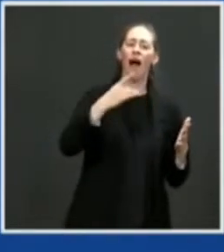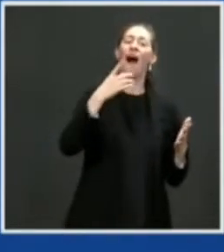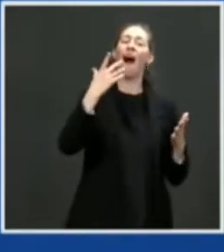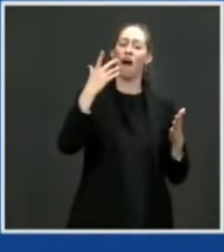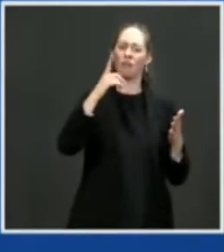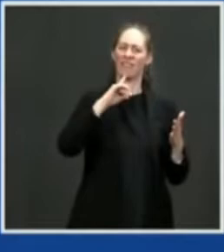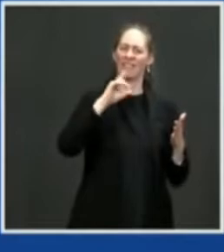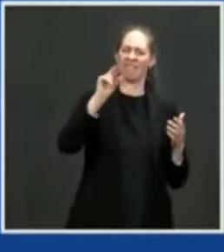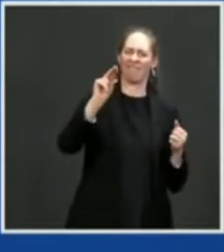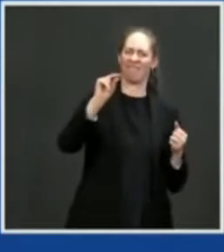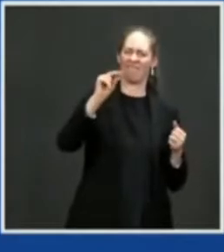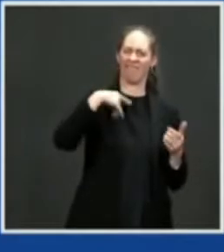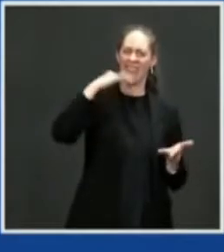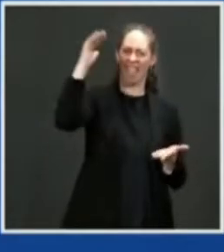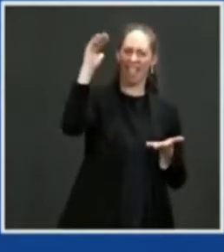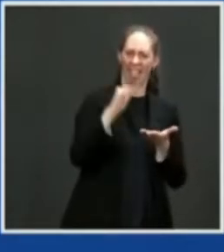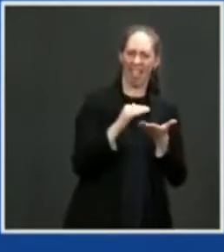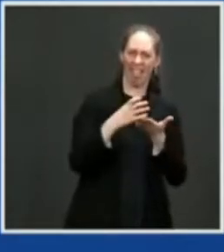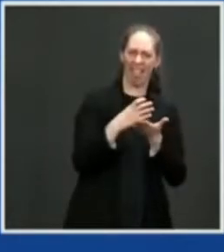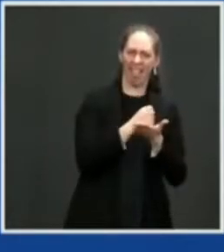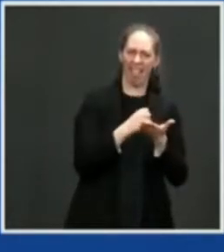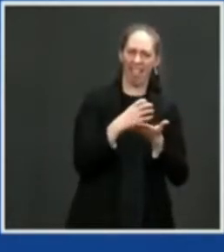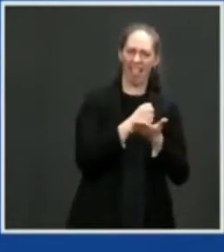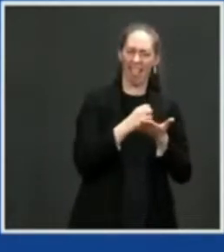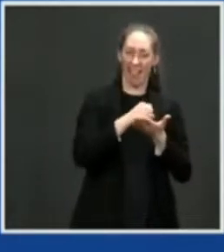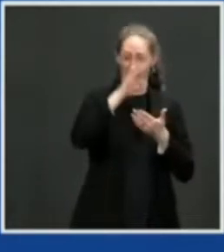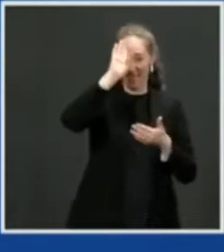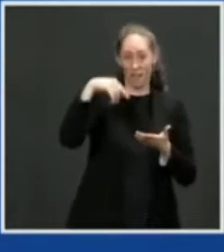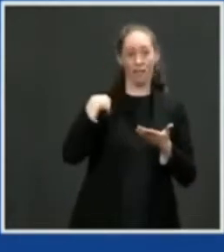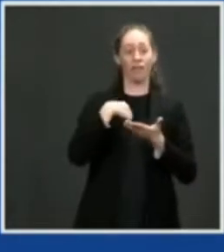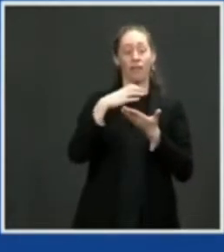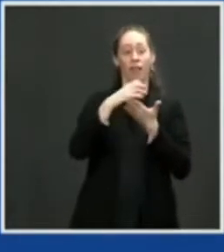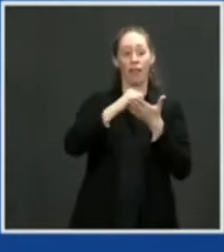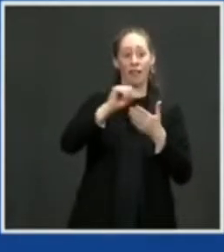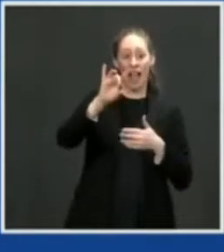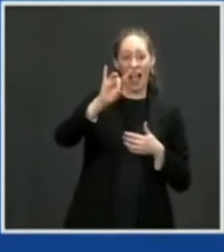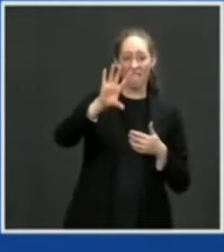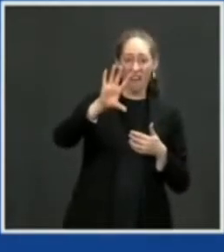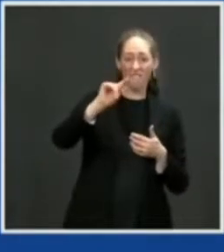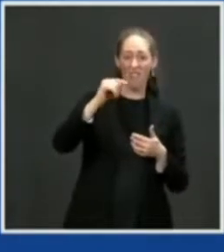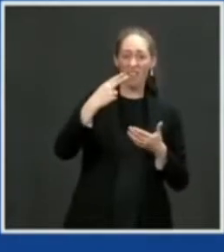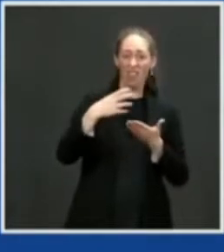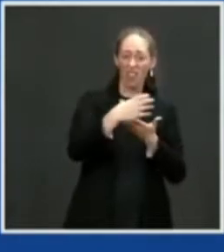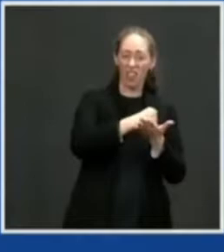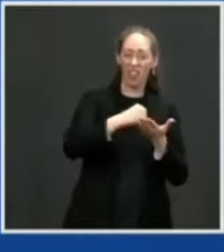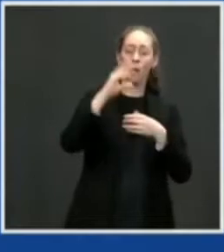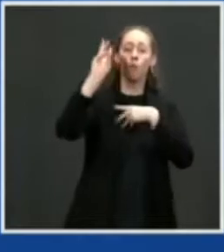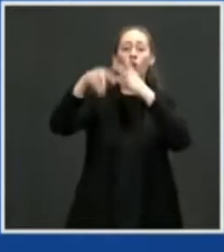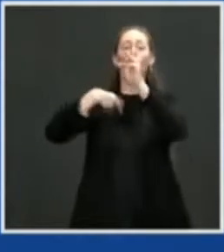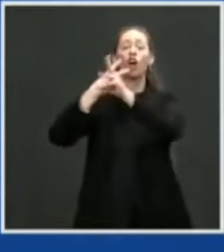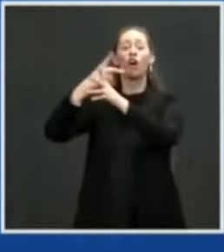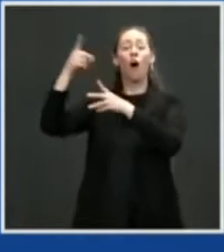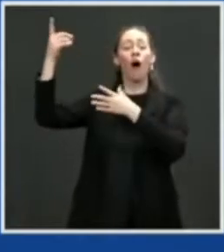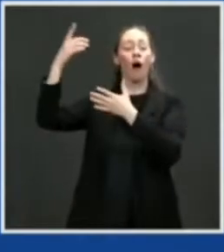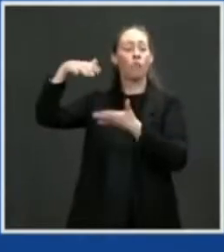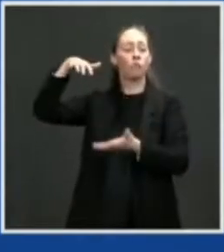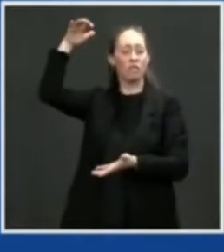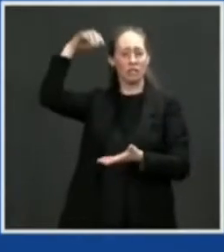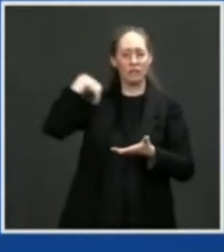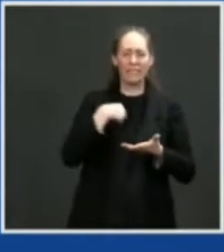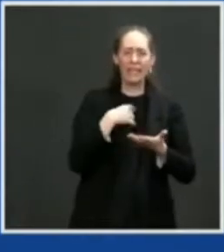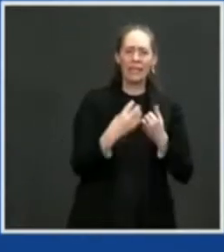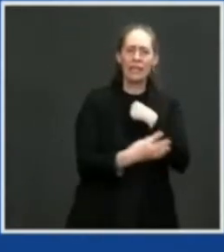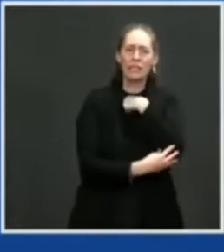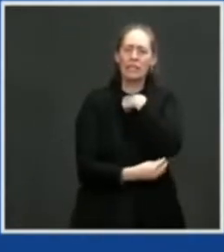in infrastructure. I mean, look, the future rests on whether or not we have the best airports that can